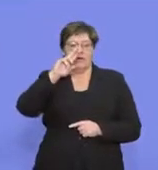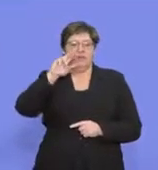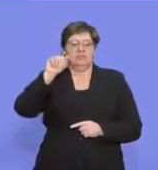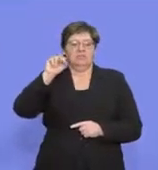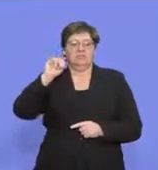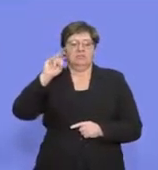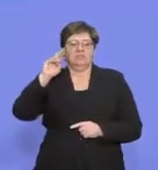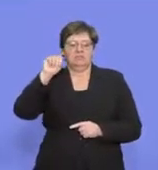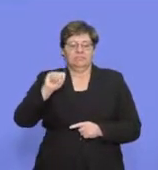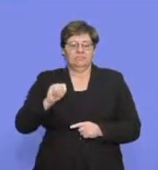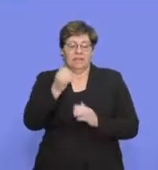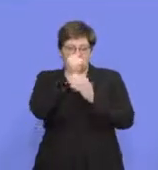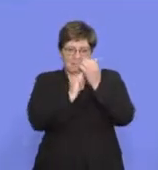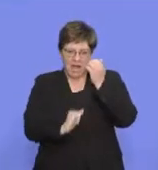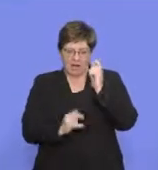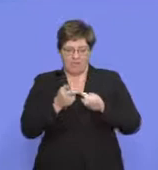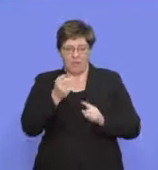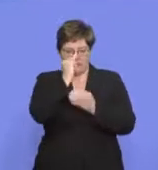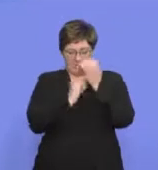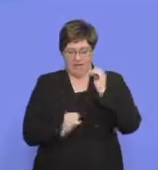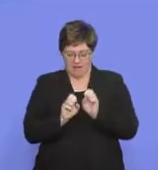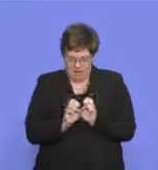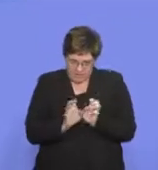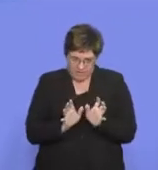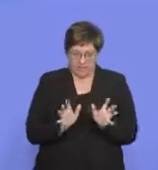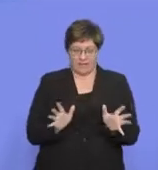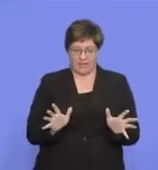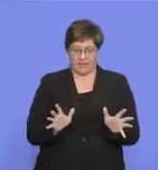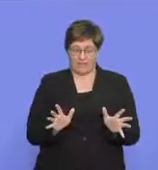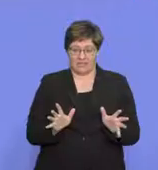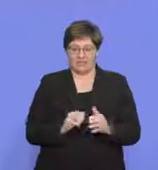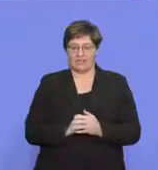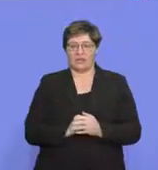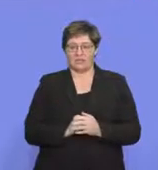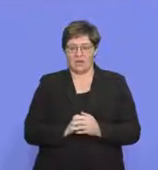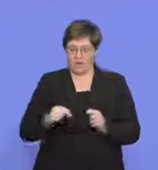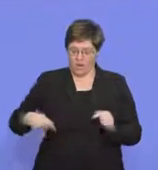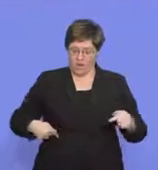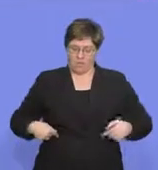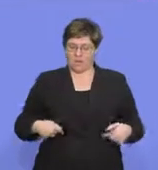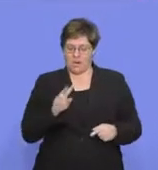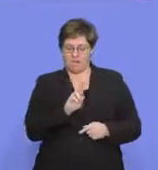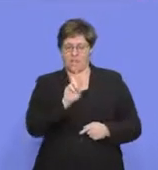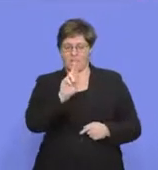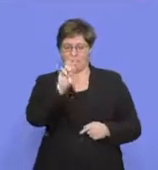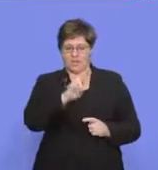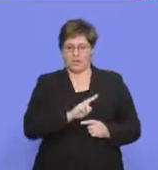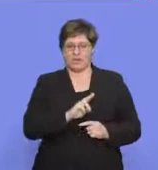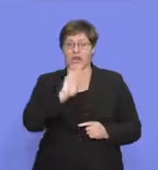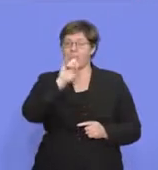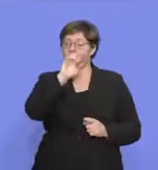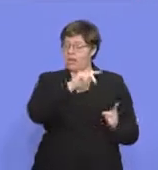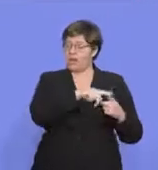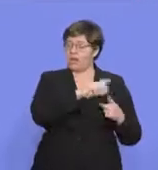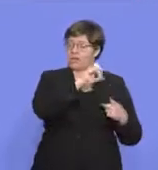nerves will come from the spine. So it's really not brain surgery to know this. It's very easy. Brain is cranial, spine